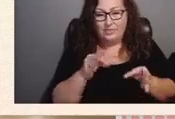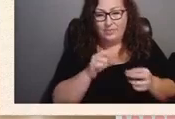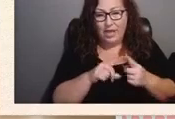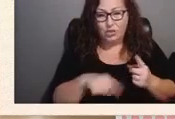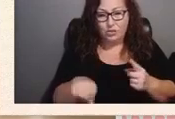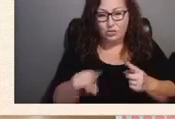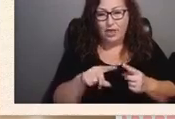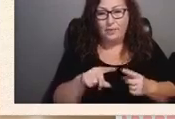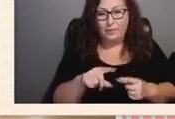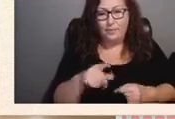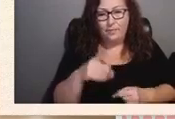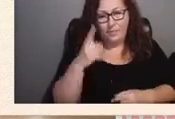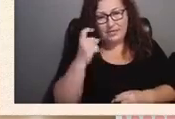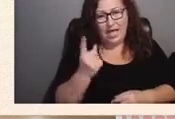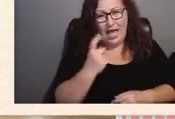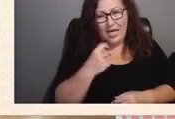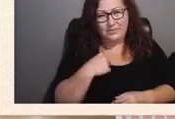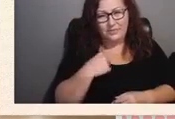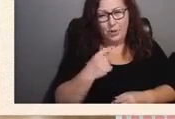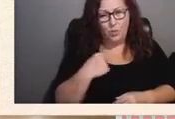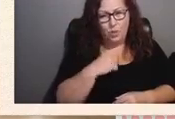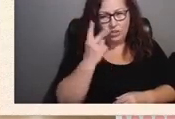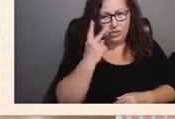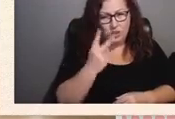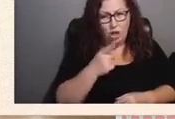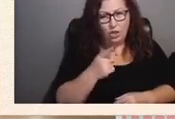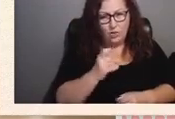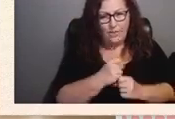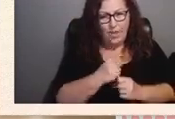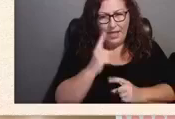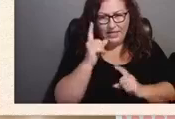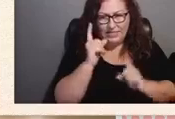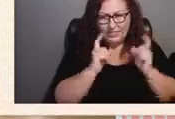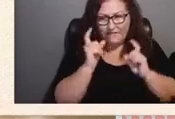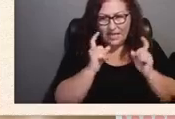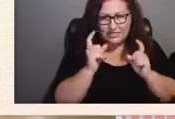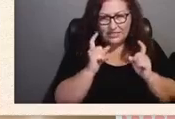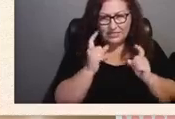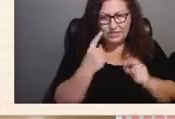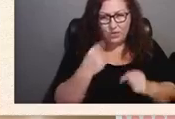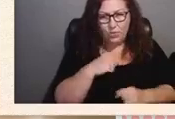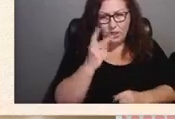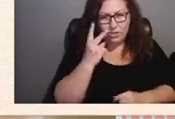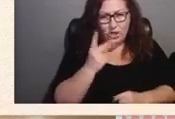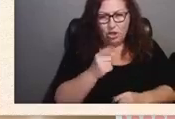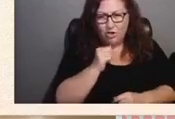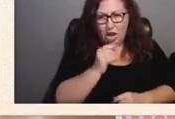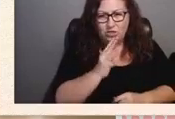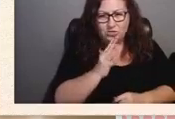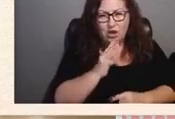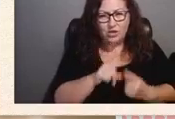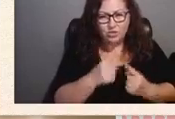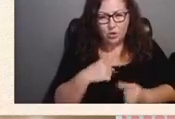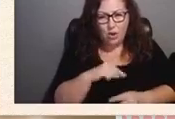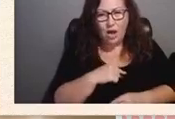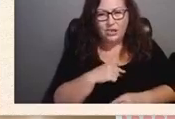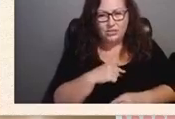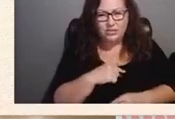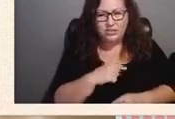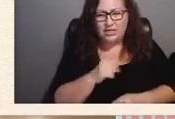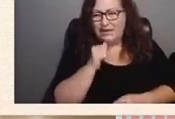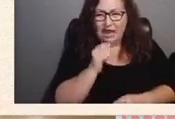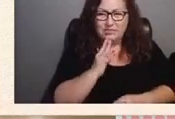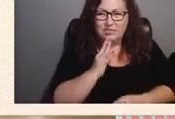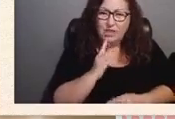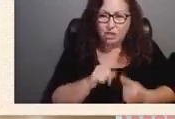because they had asked me, we saw you making like these faces, and we saw you like not talking to us or not speaking to us as much,